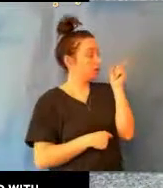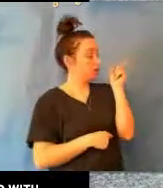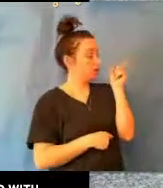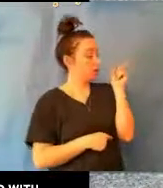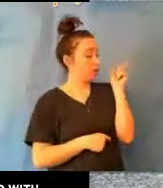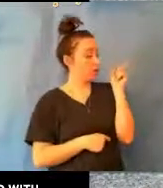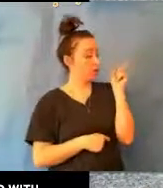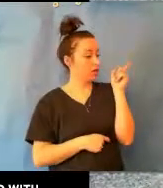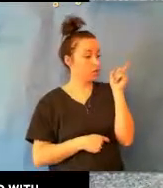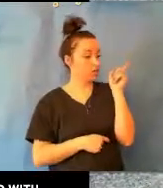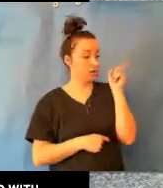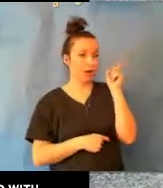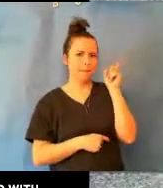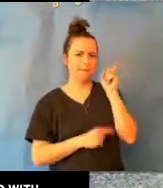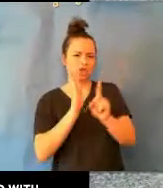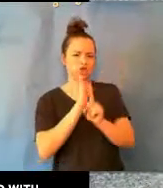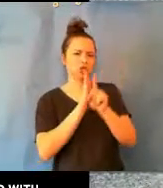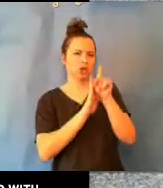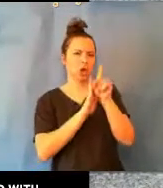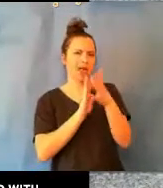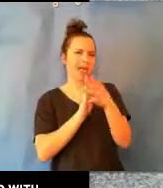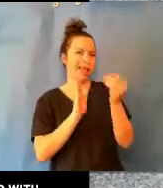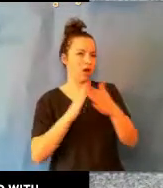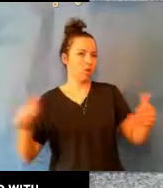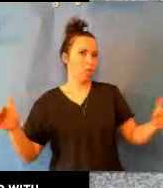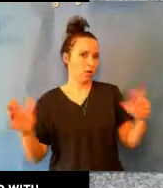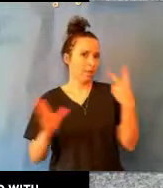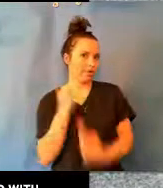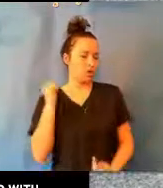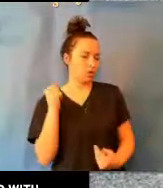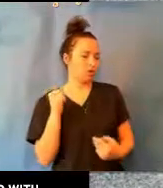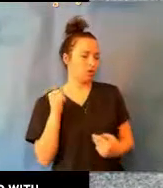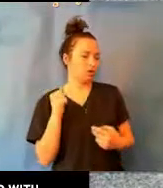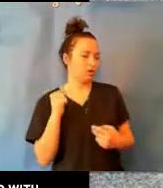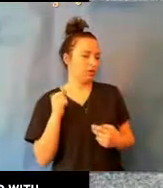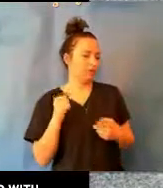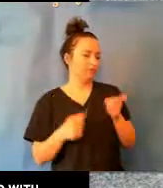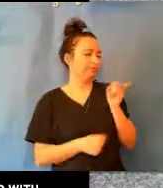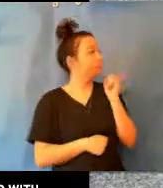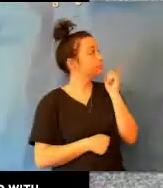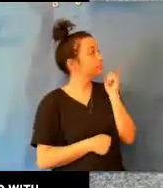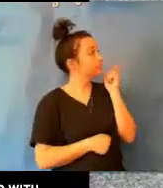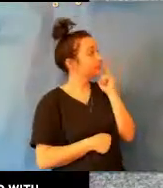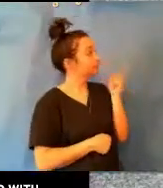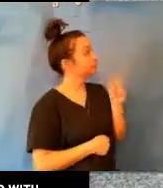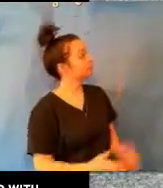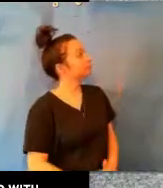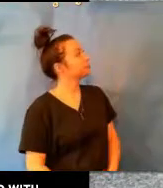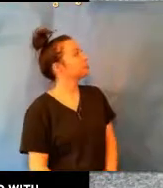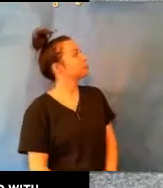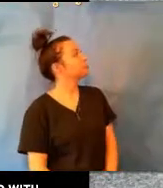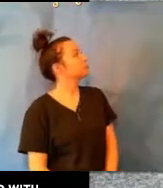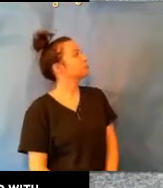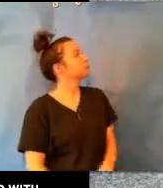So we're going to measure how tall he is, and then I think we can see how wide he is too. So let's try our small paper clips. 1,